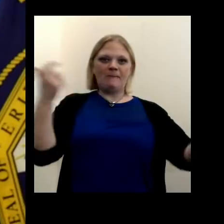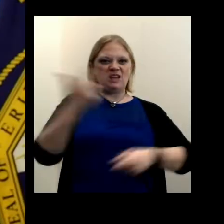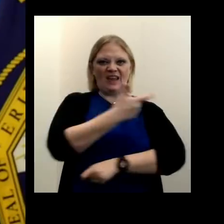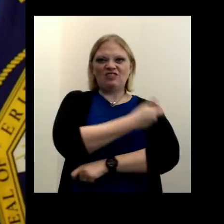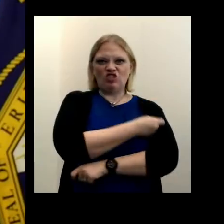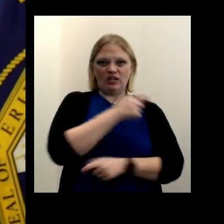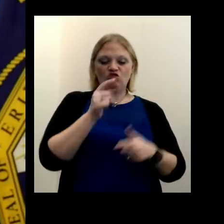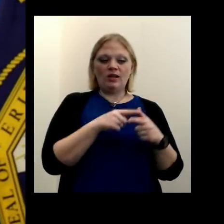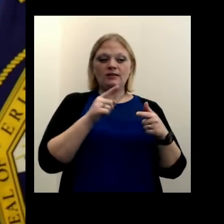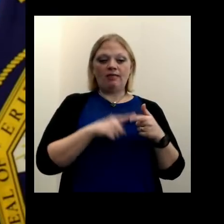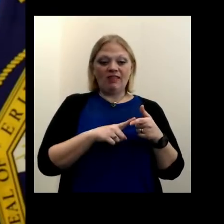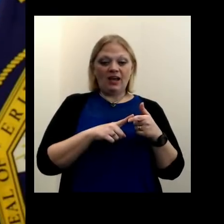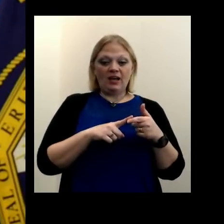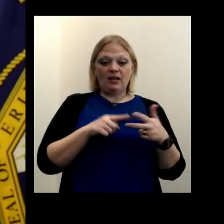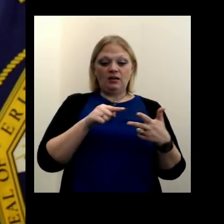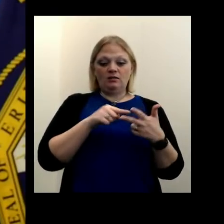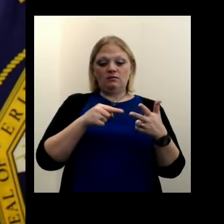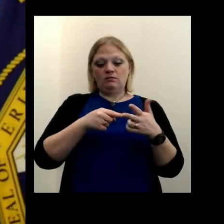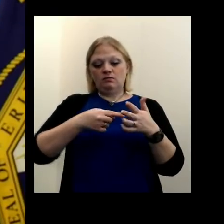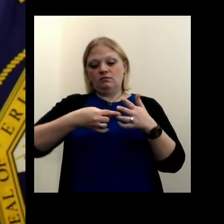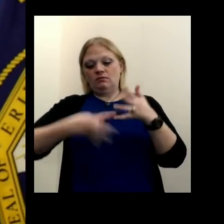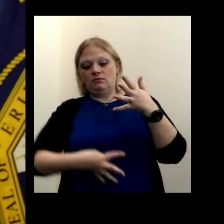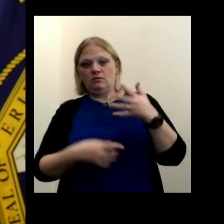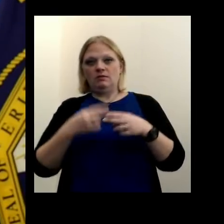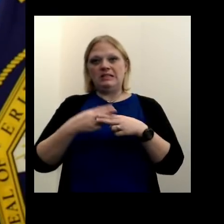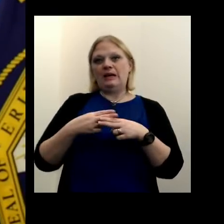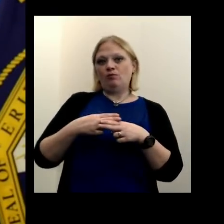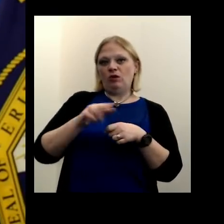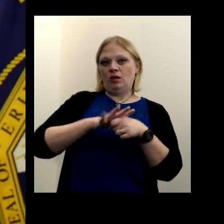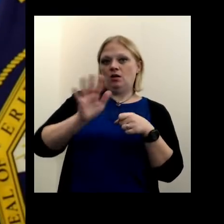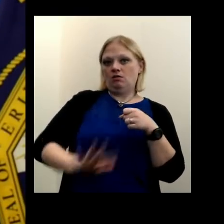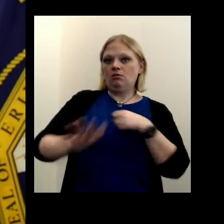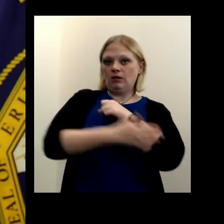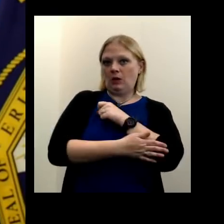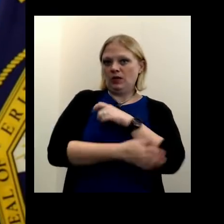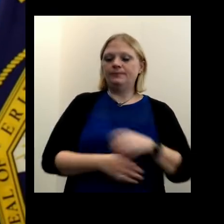and then there are going to be temporary locations across the county.